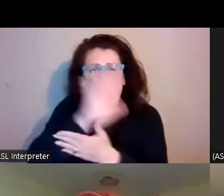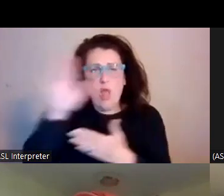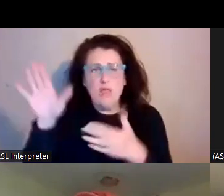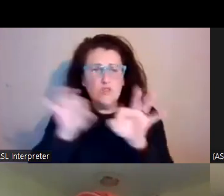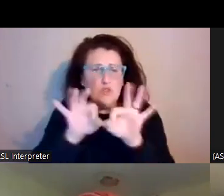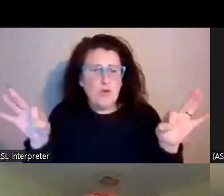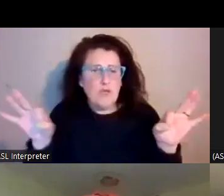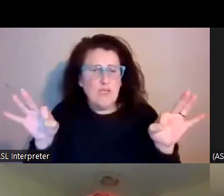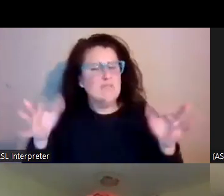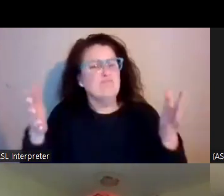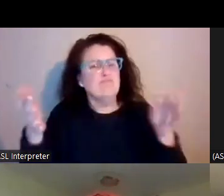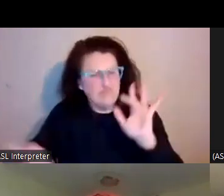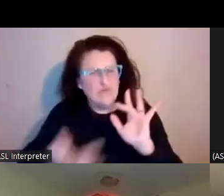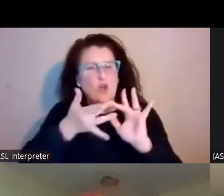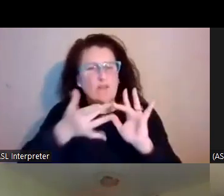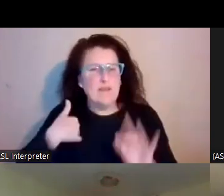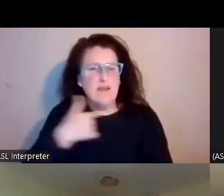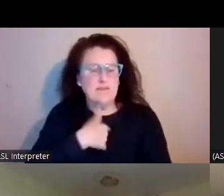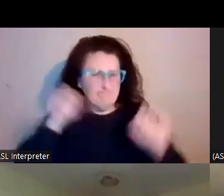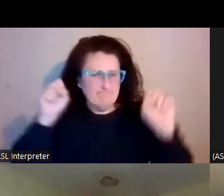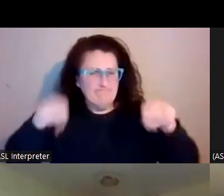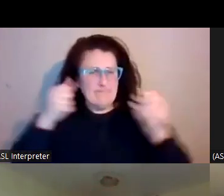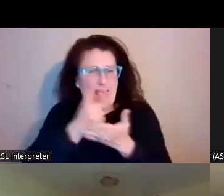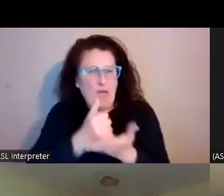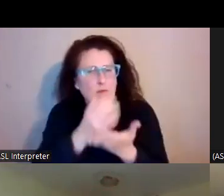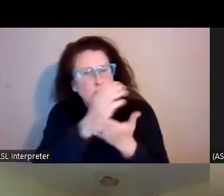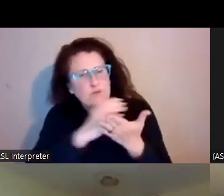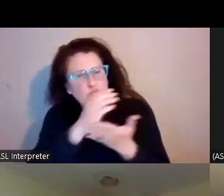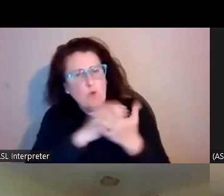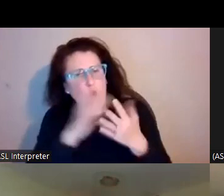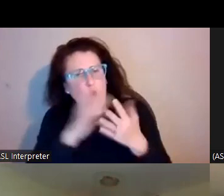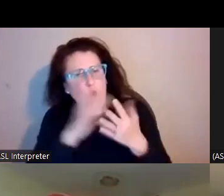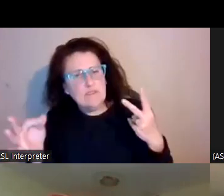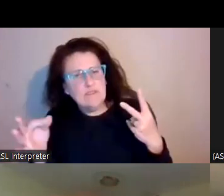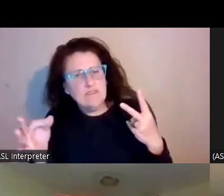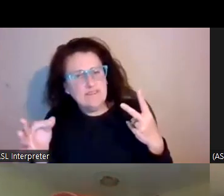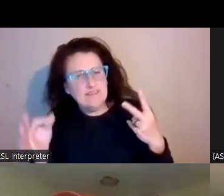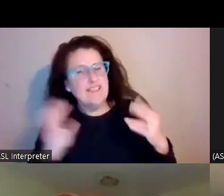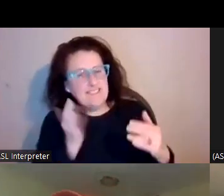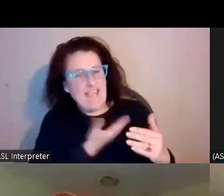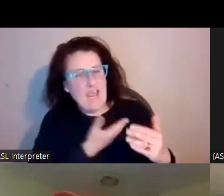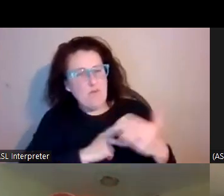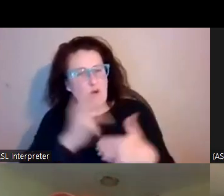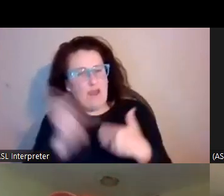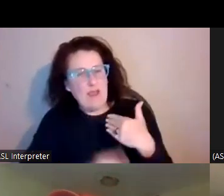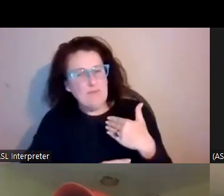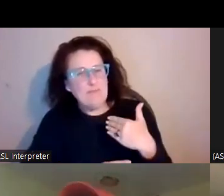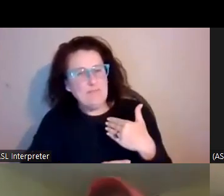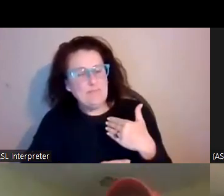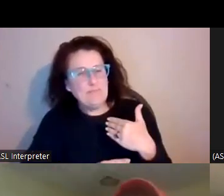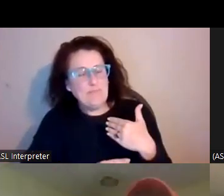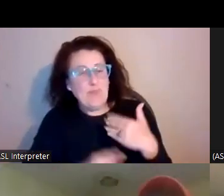You should absolutely reach out to us and we can help explore your options in that area. But that is what NextGen is focused on. And